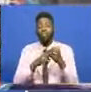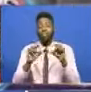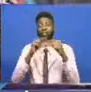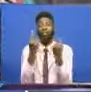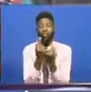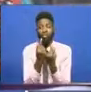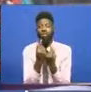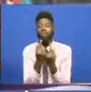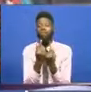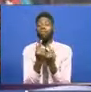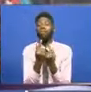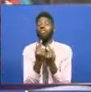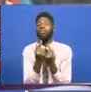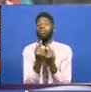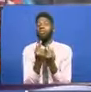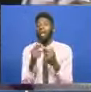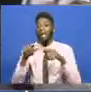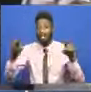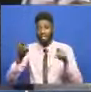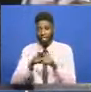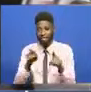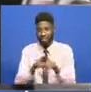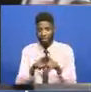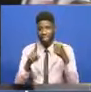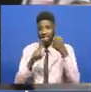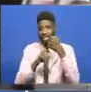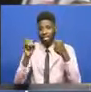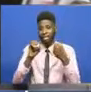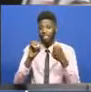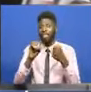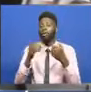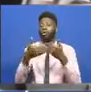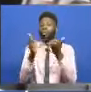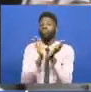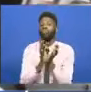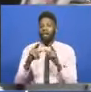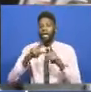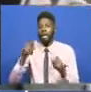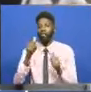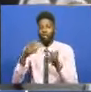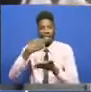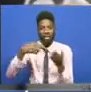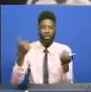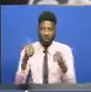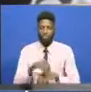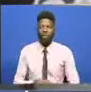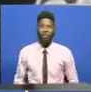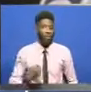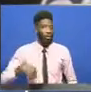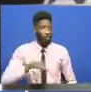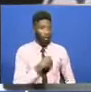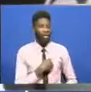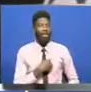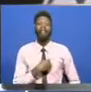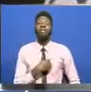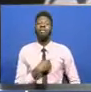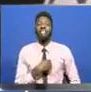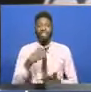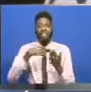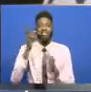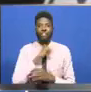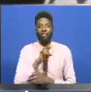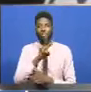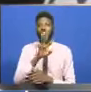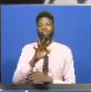about 60 unregistered community lands. So far, we have sensitized about 25,000 participants through a